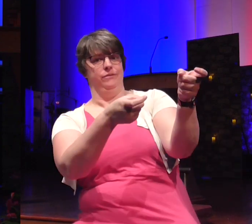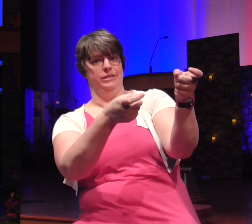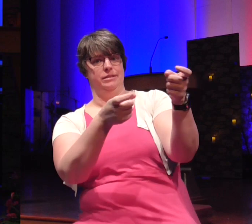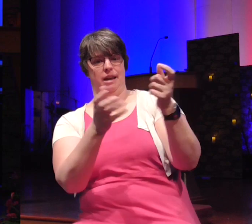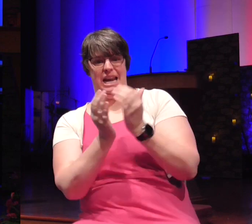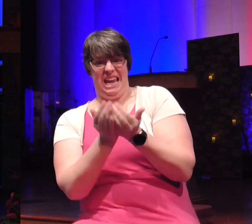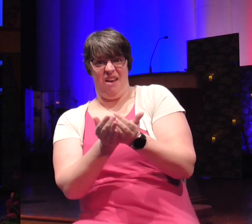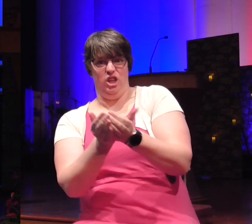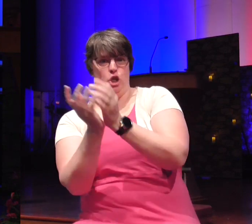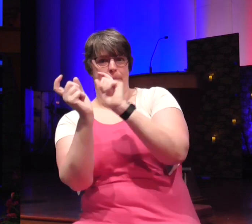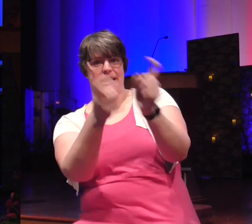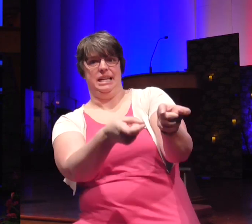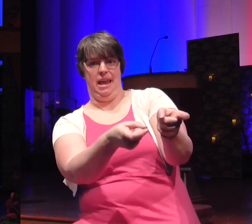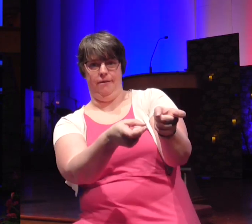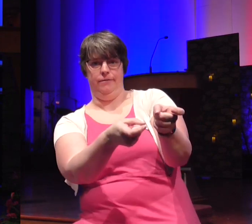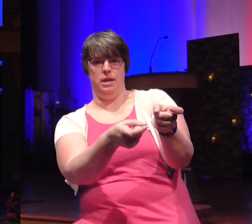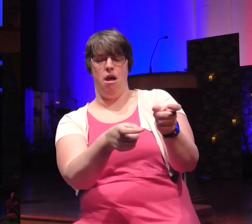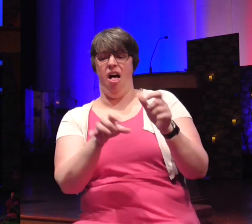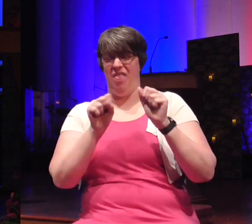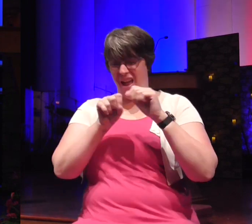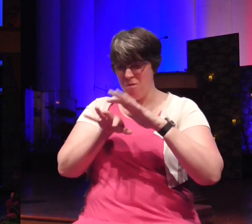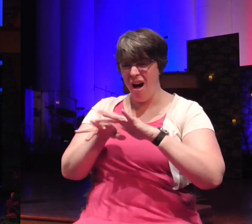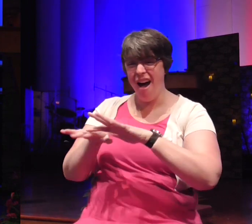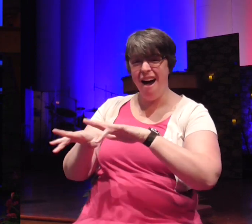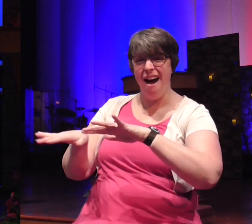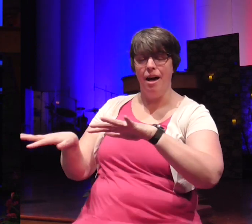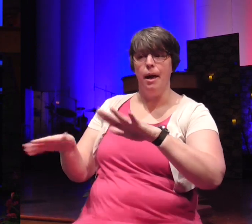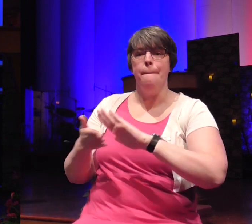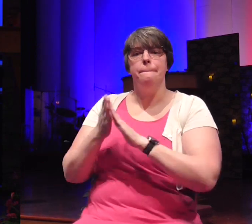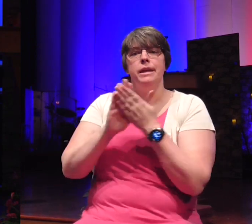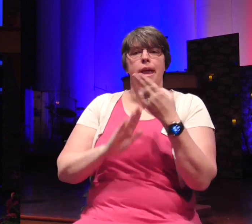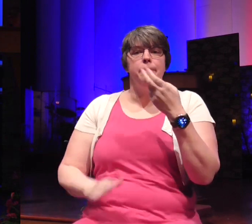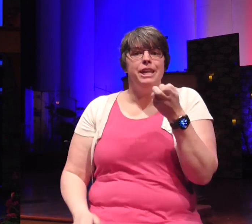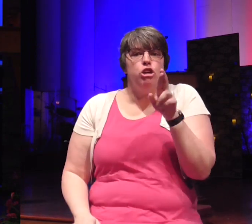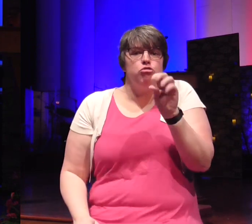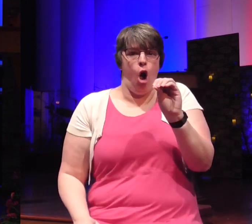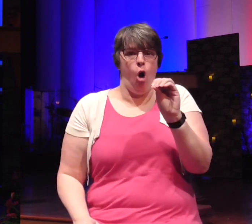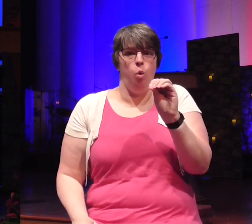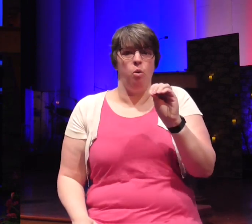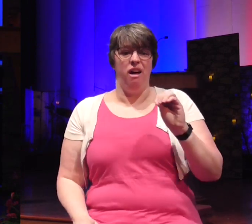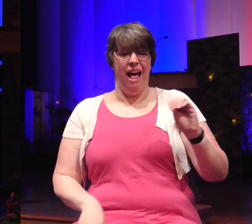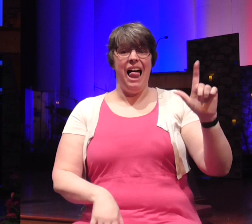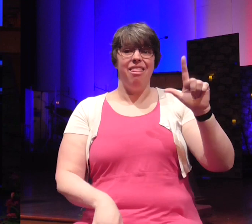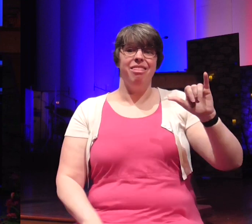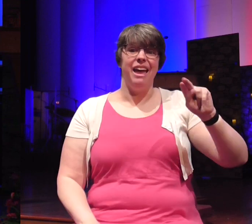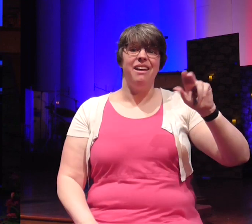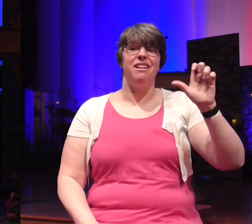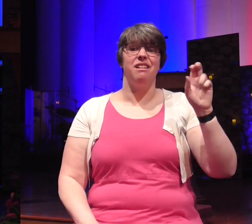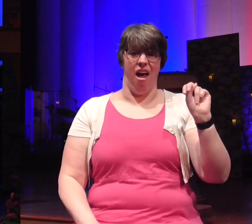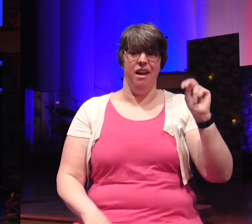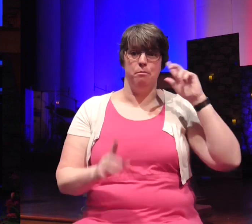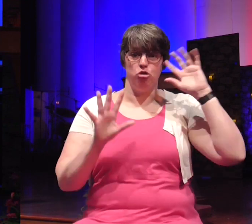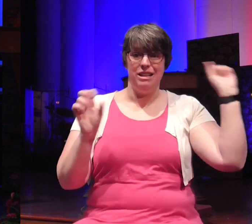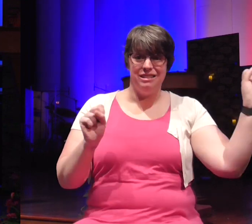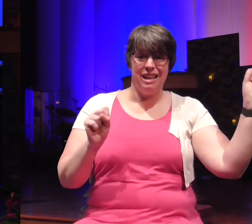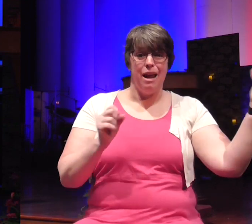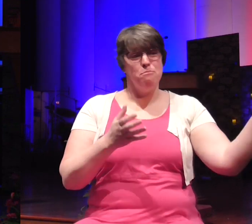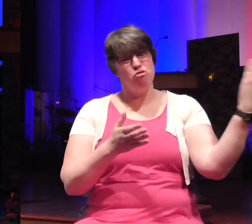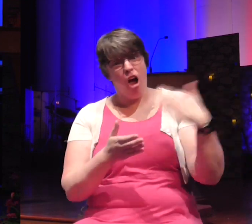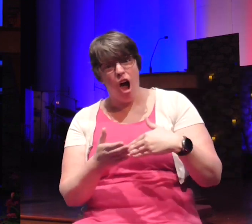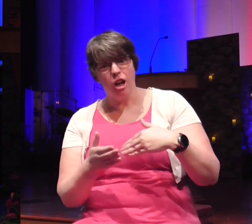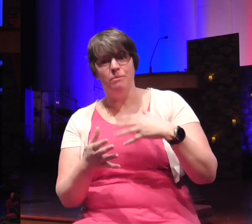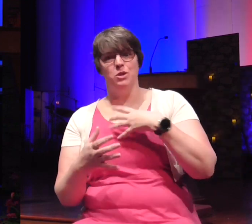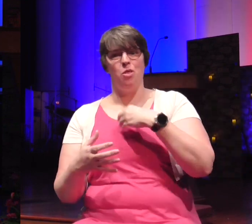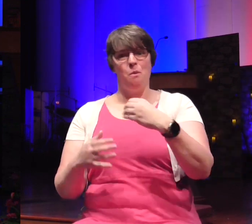Well, news traveled and he became a hero. Lincoln brought him to the White House and honored him. He was then made